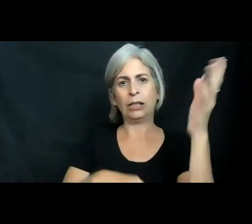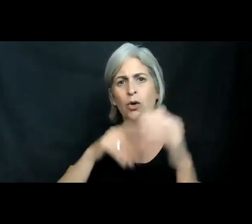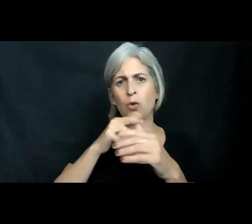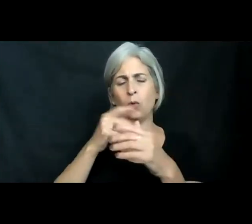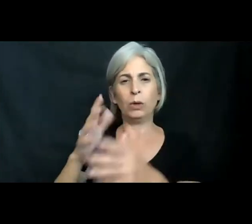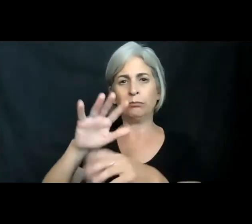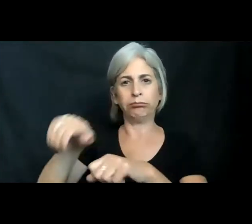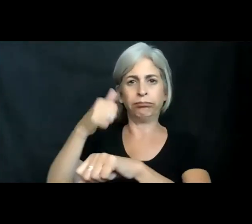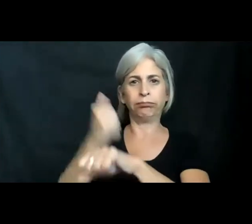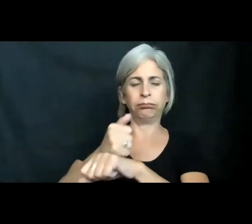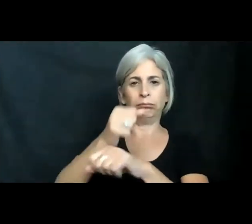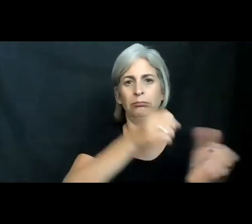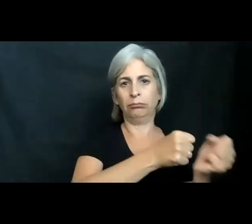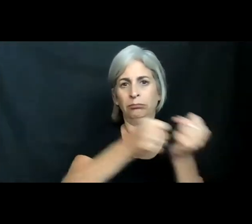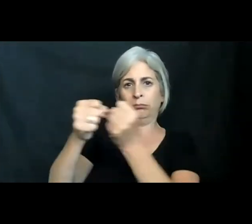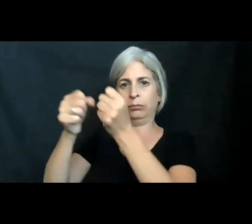planting?